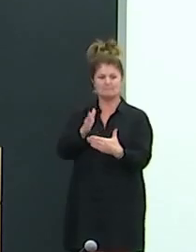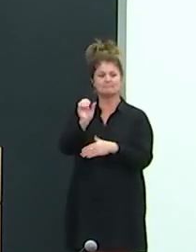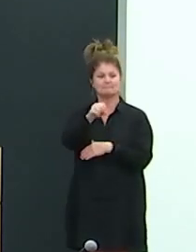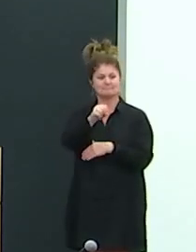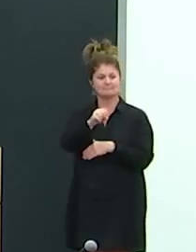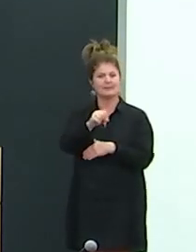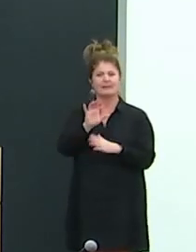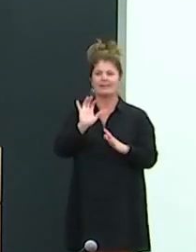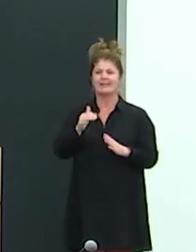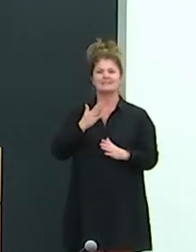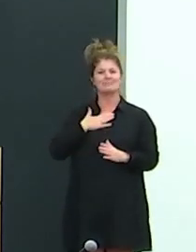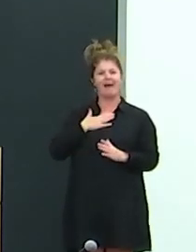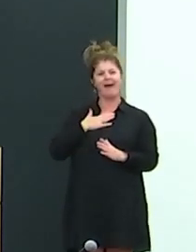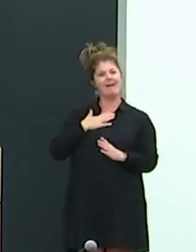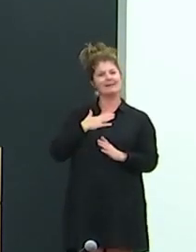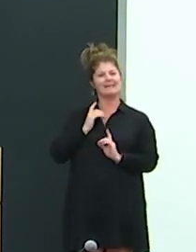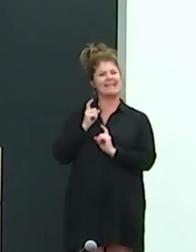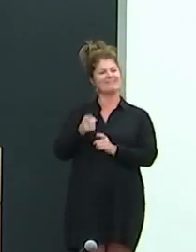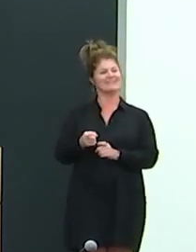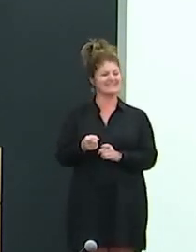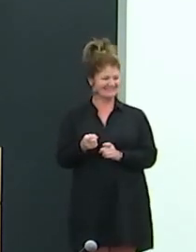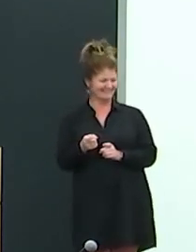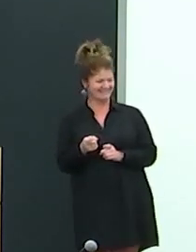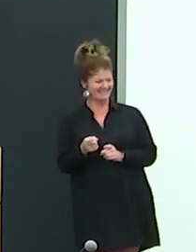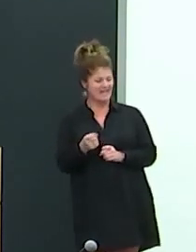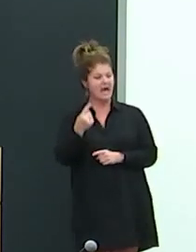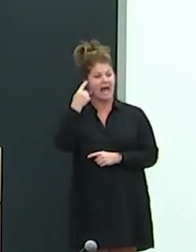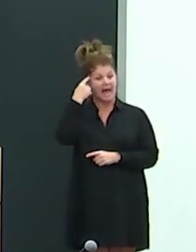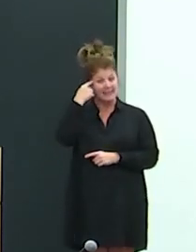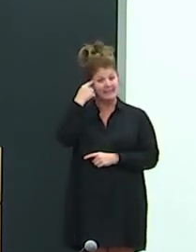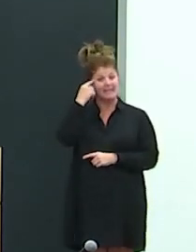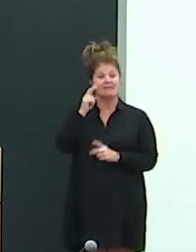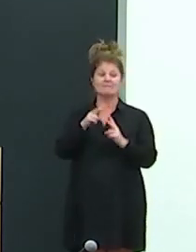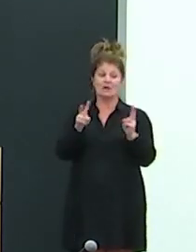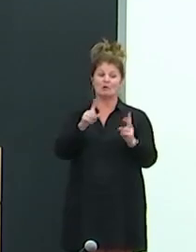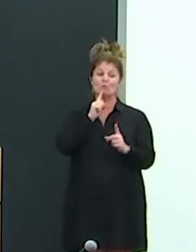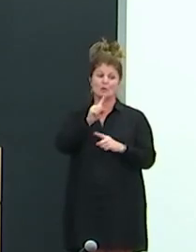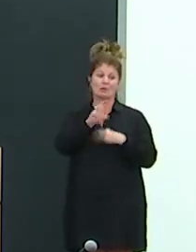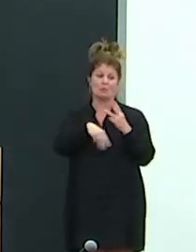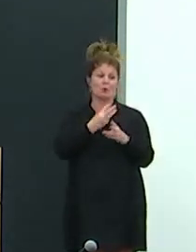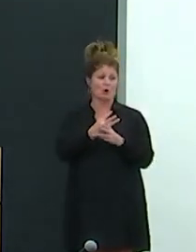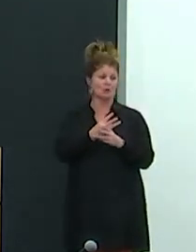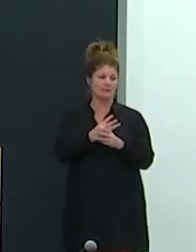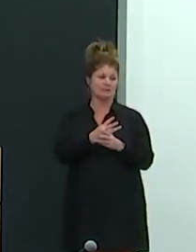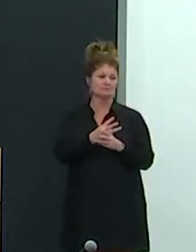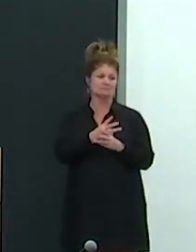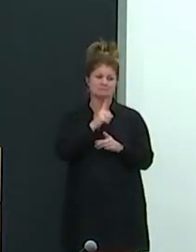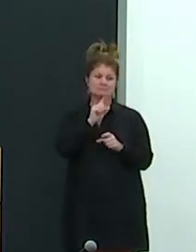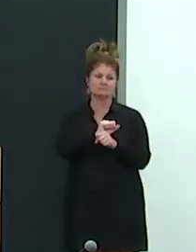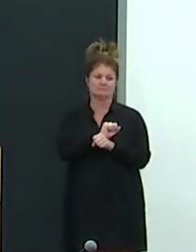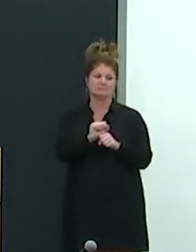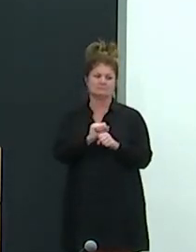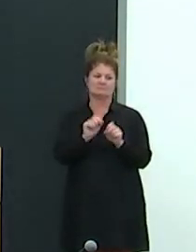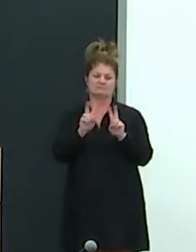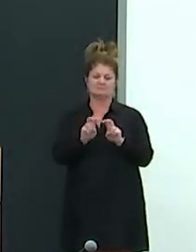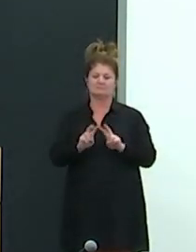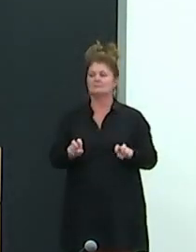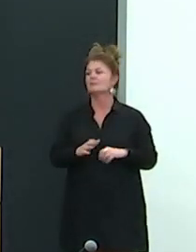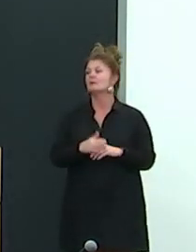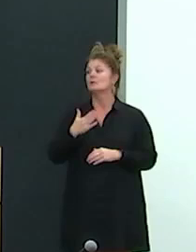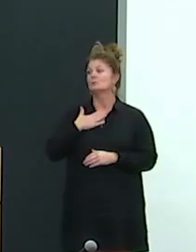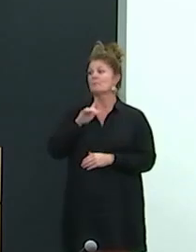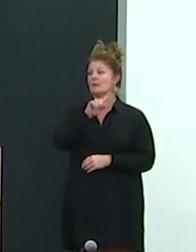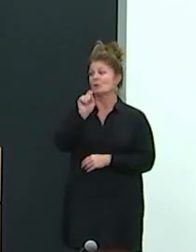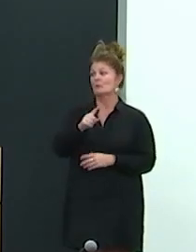a gift. I think very analytically. And so my question for today